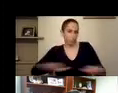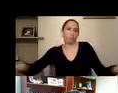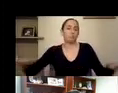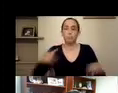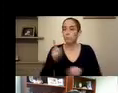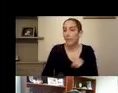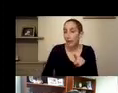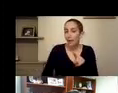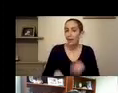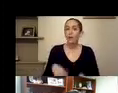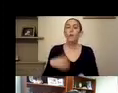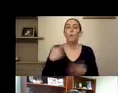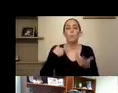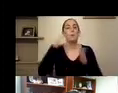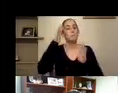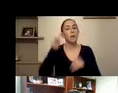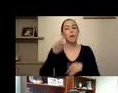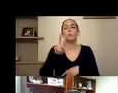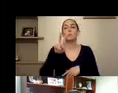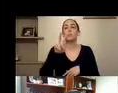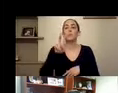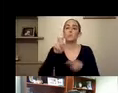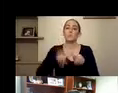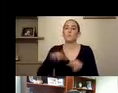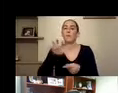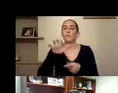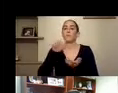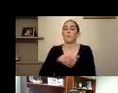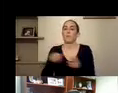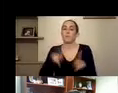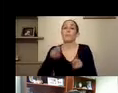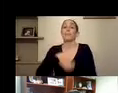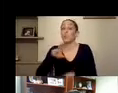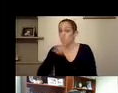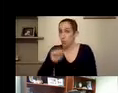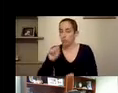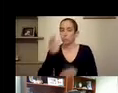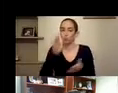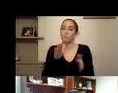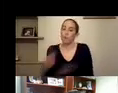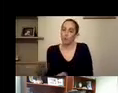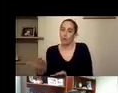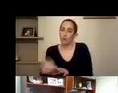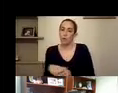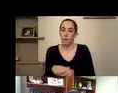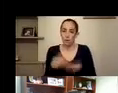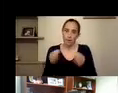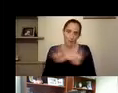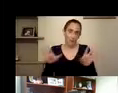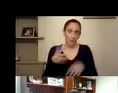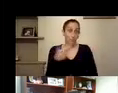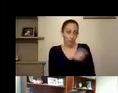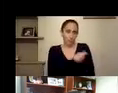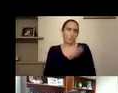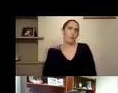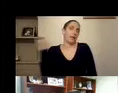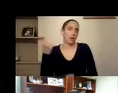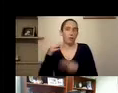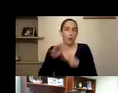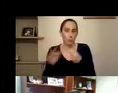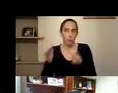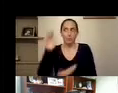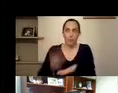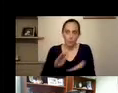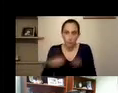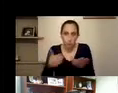that only 200,000 to 500,000 people here in the United States would die. So clearly this is a far preferable option to this, which is